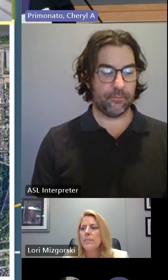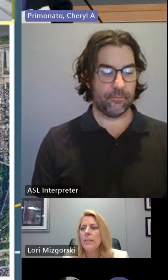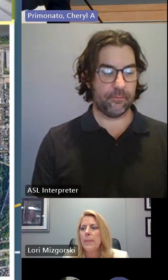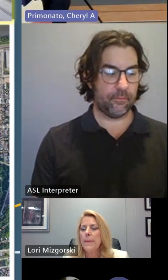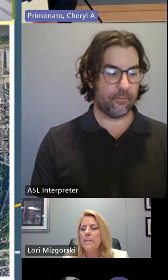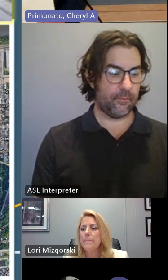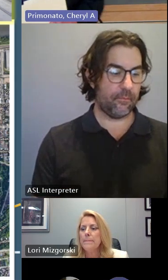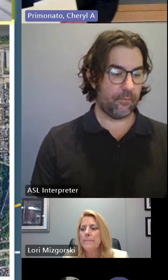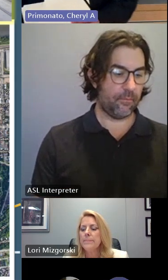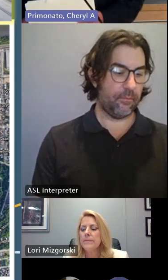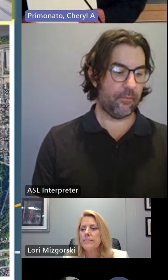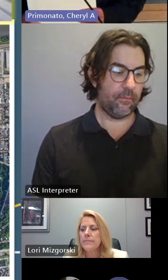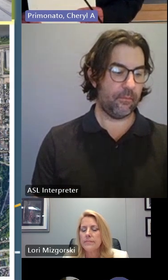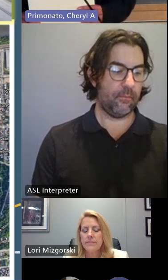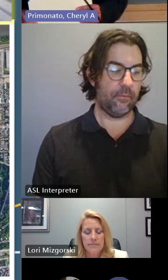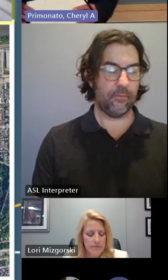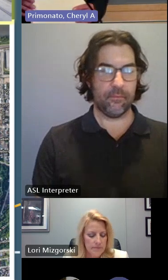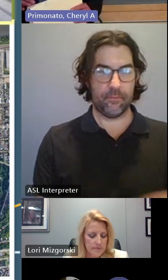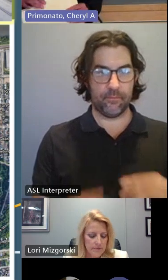a follow-up.